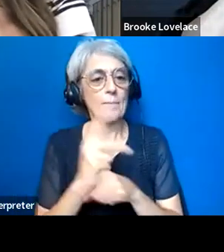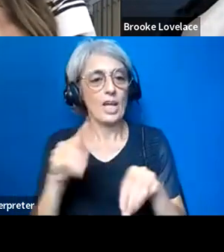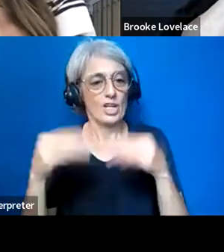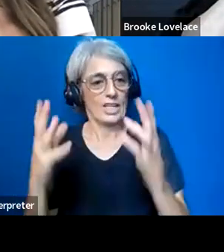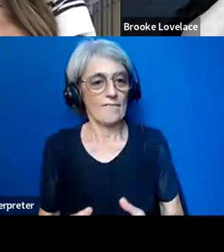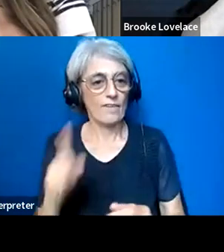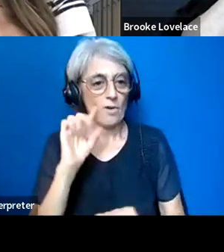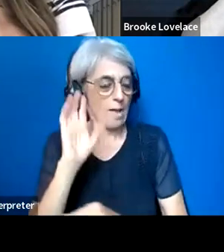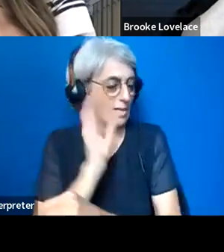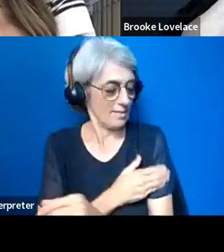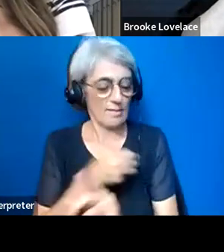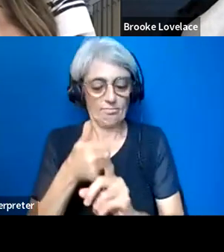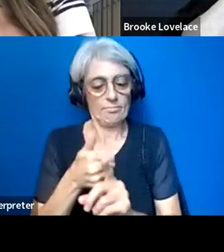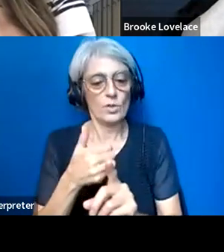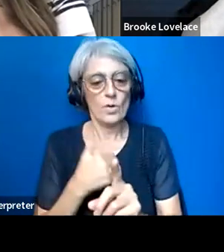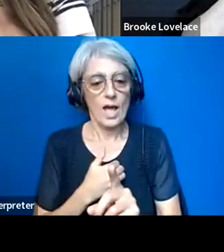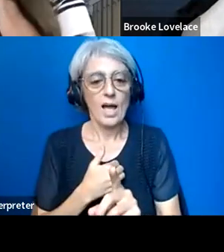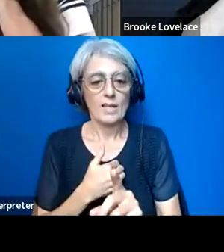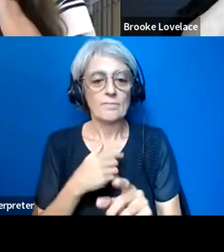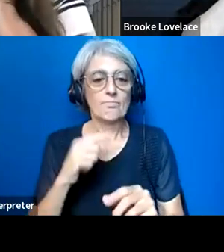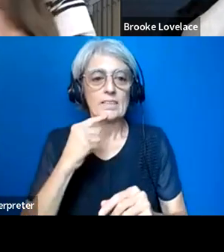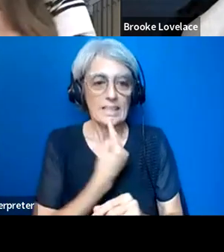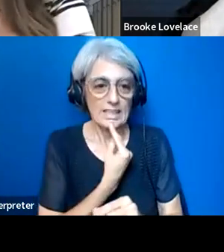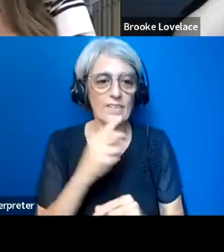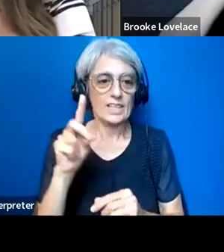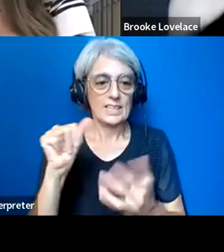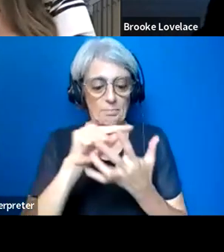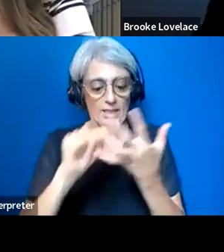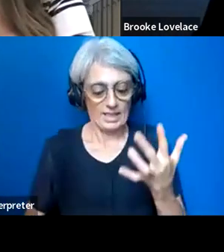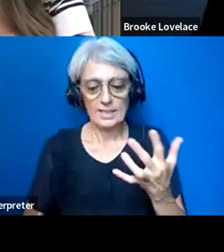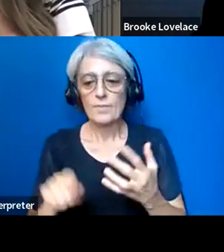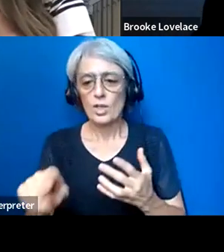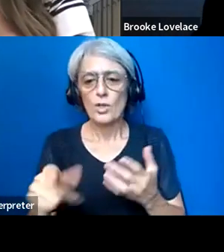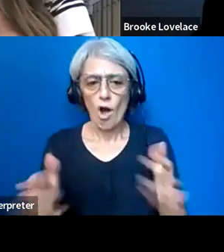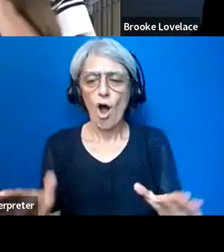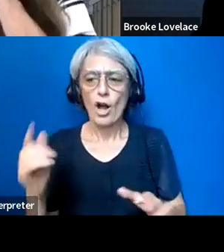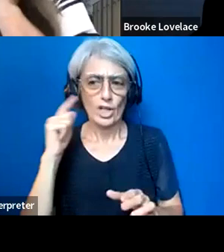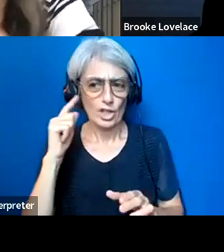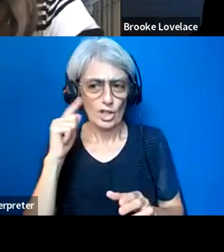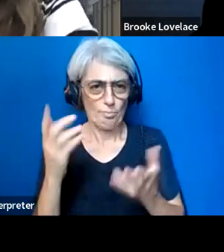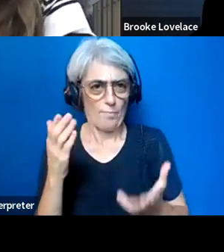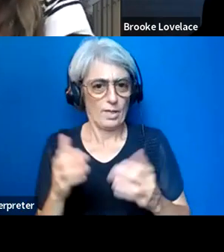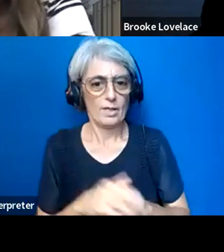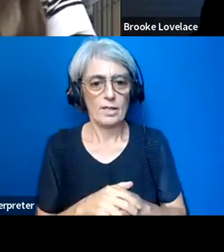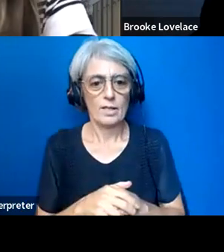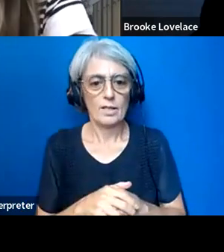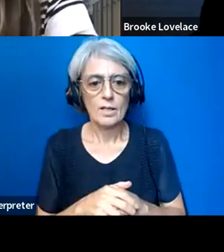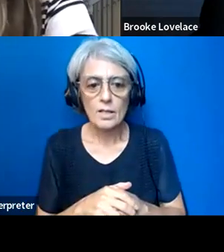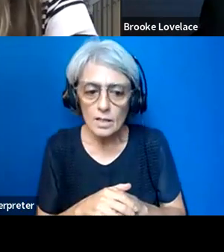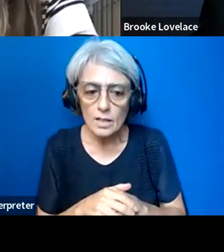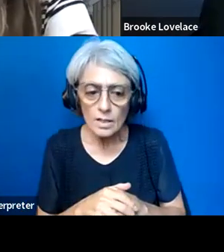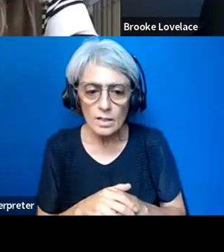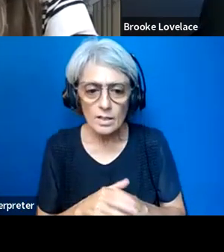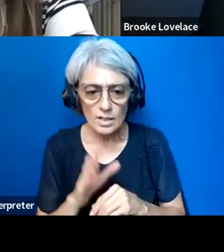my son who has significant disabilities. As you probably heard, the direct care